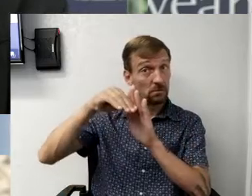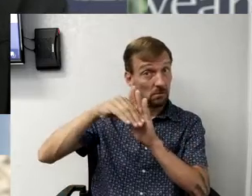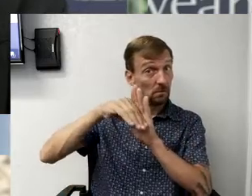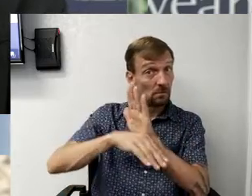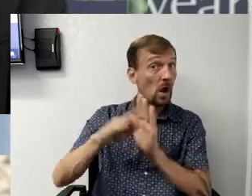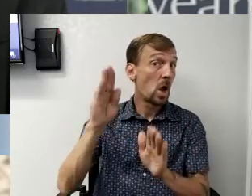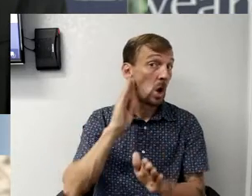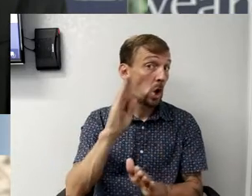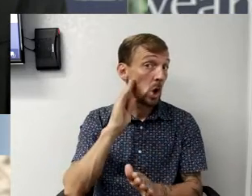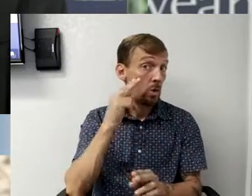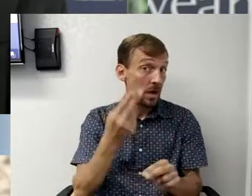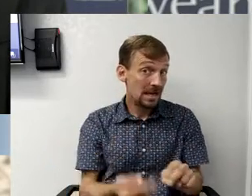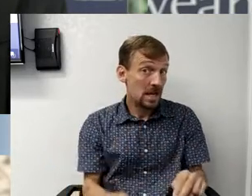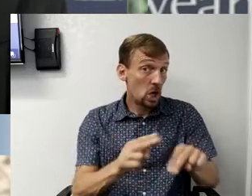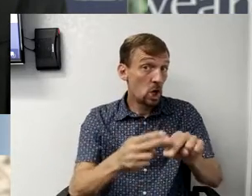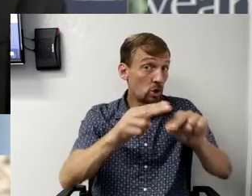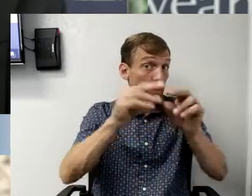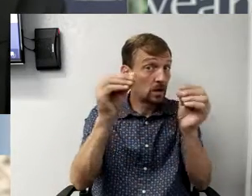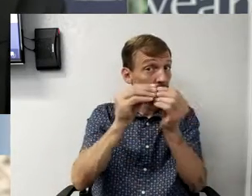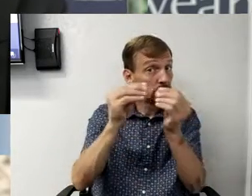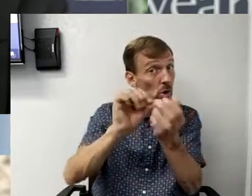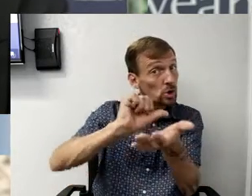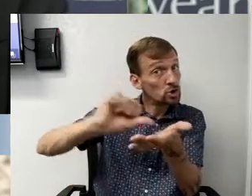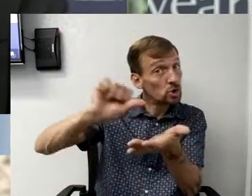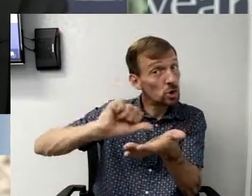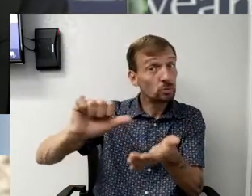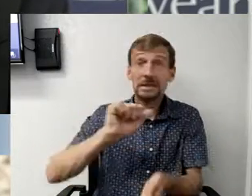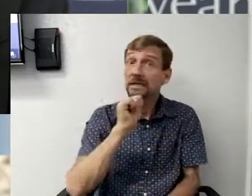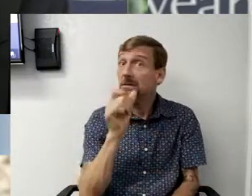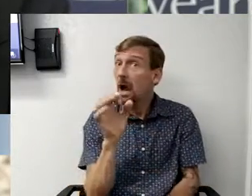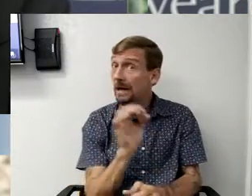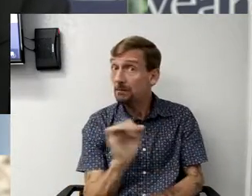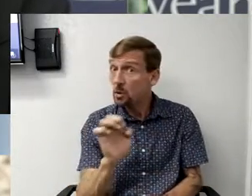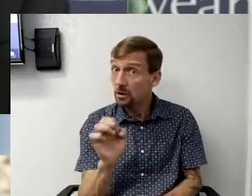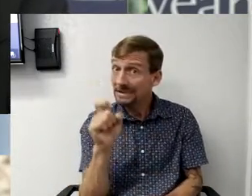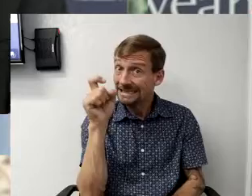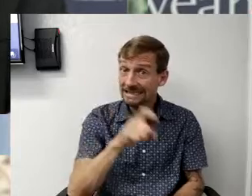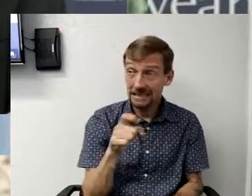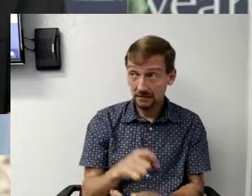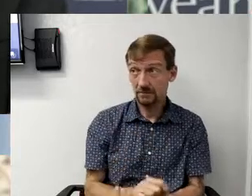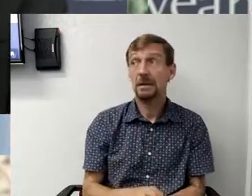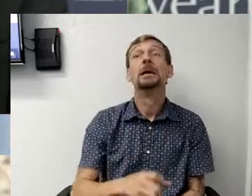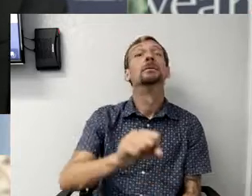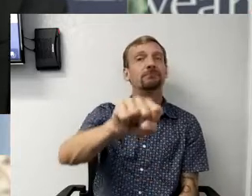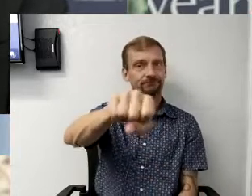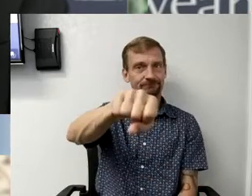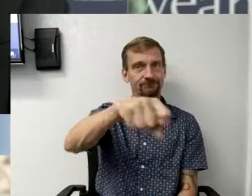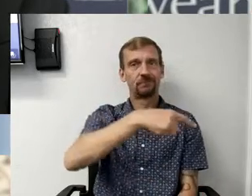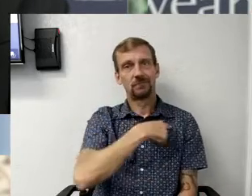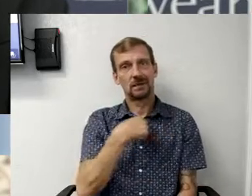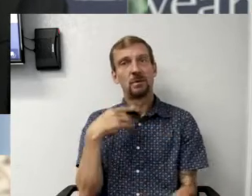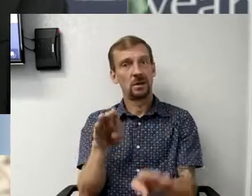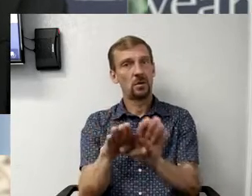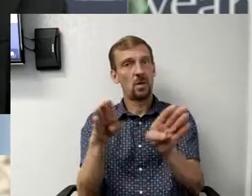the non-emergent surgeries that we are performing? Yeah, actually, we did. We opened up to a few more